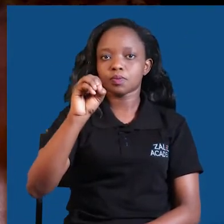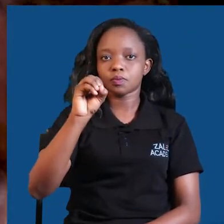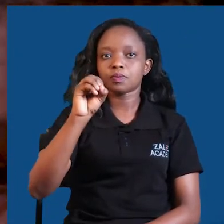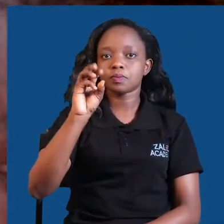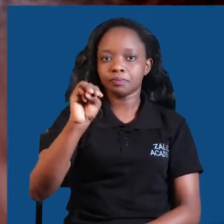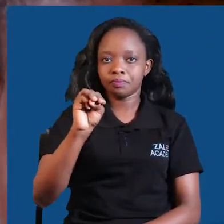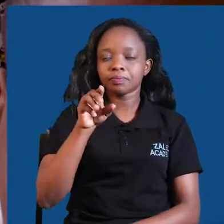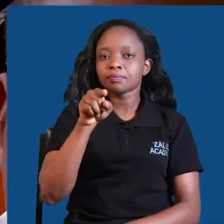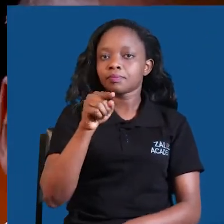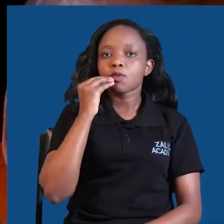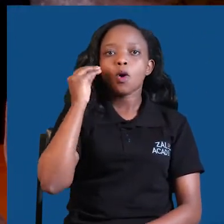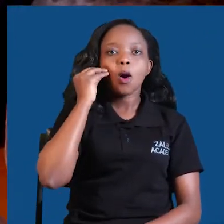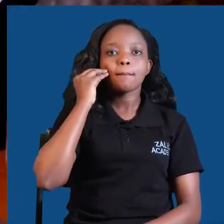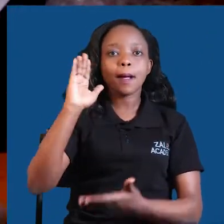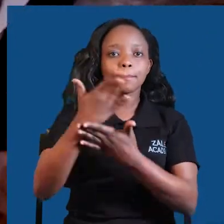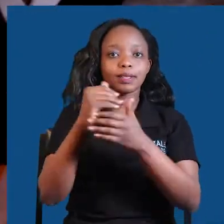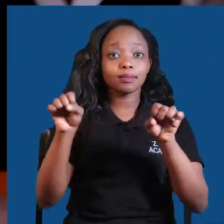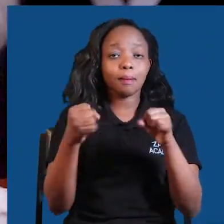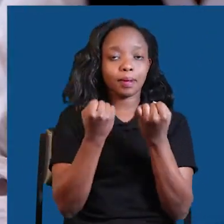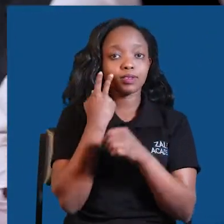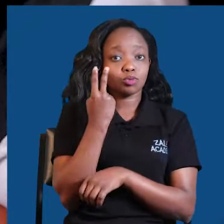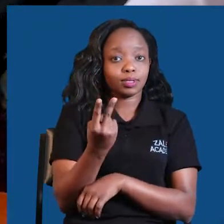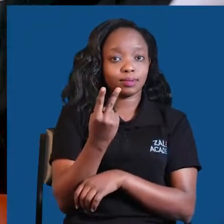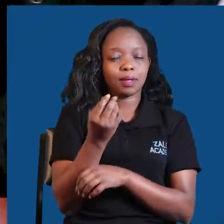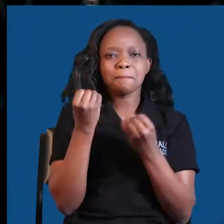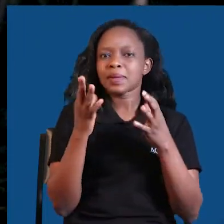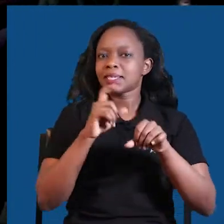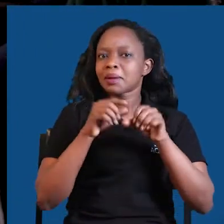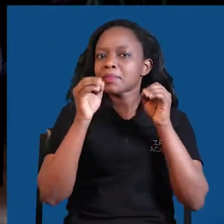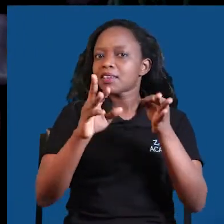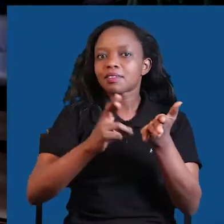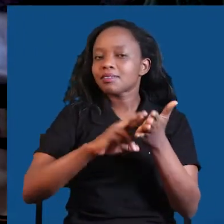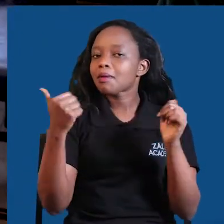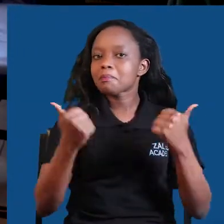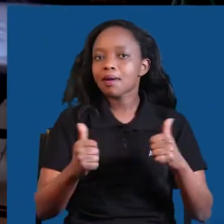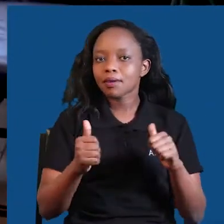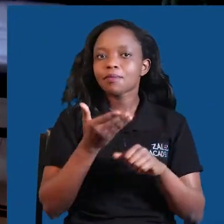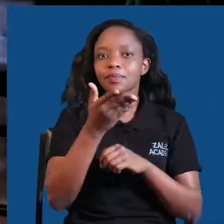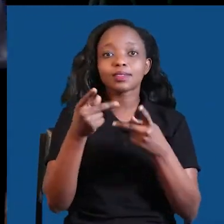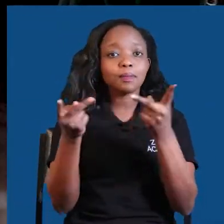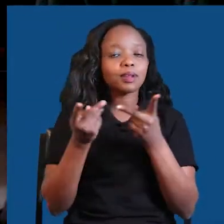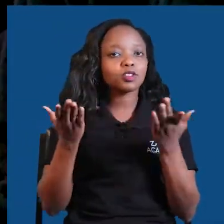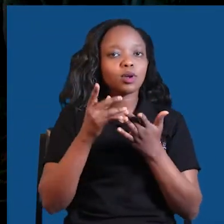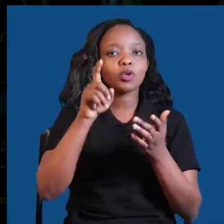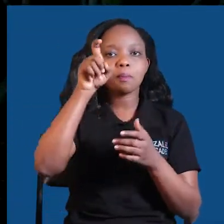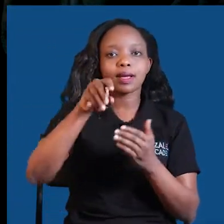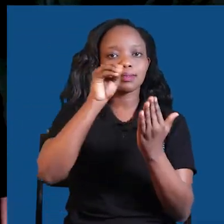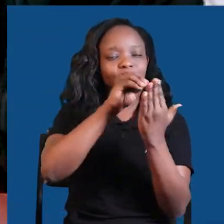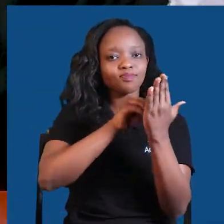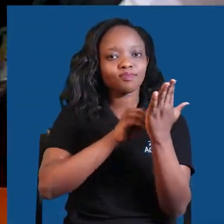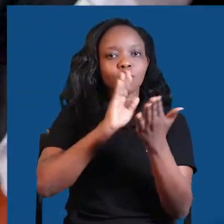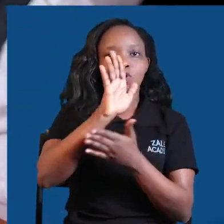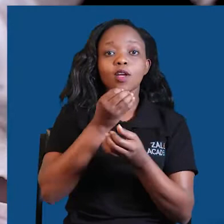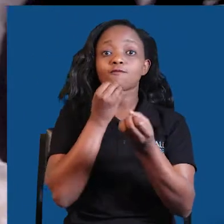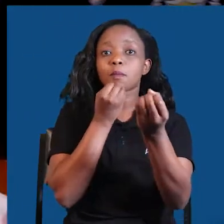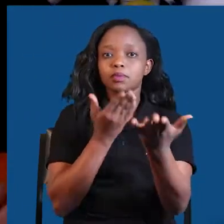www.instagram.com, India, there is that homepage that appears India. So most of the time, if you're not logged in, there's usually a place where you fill in